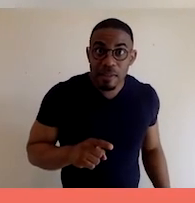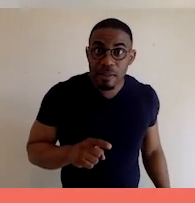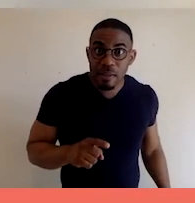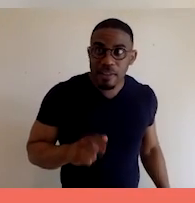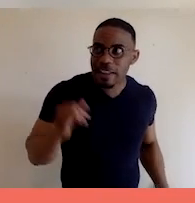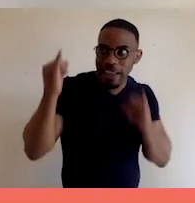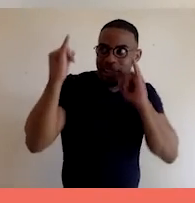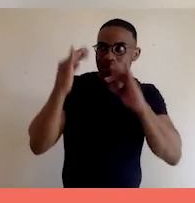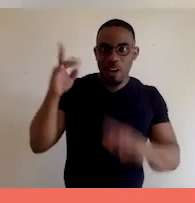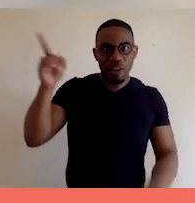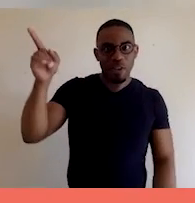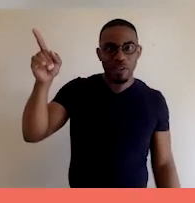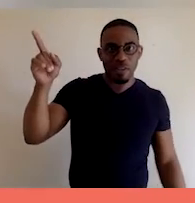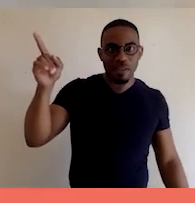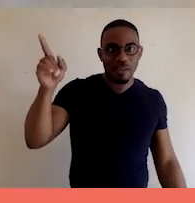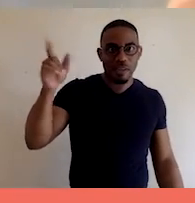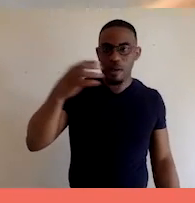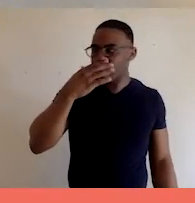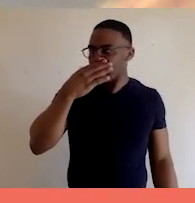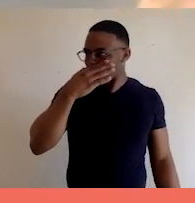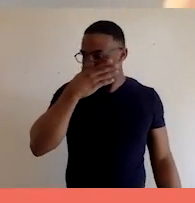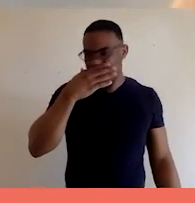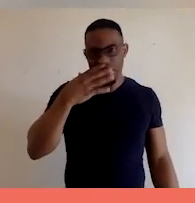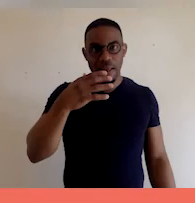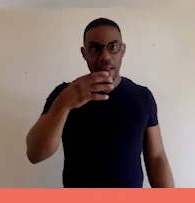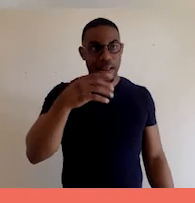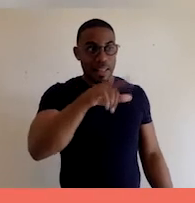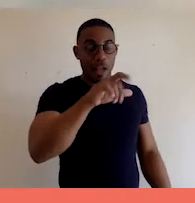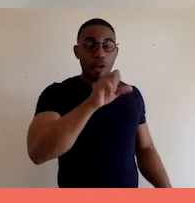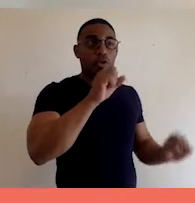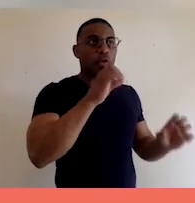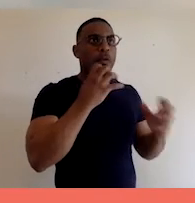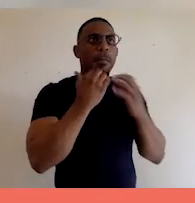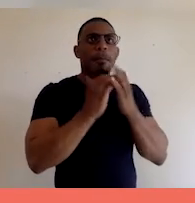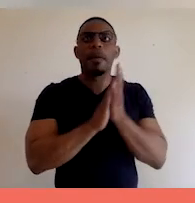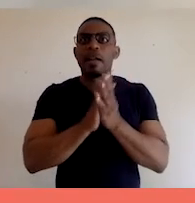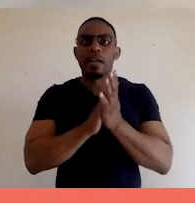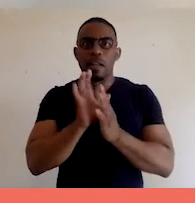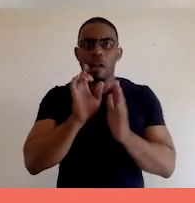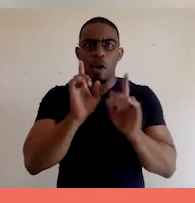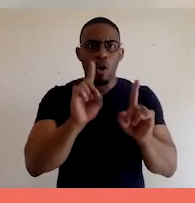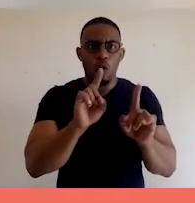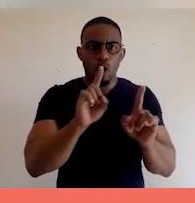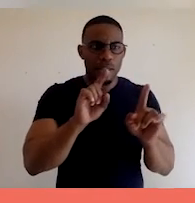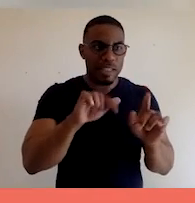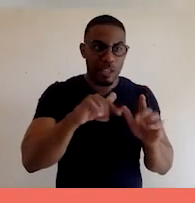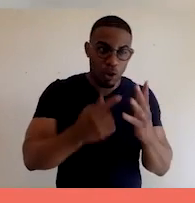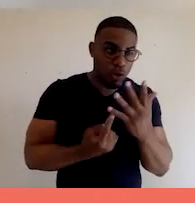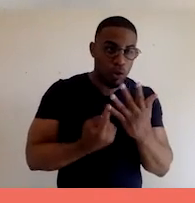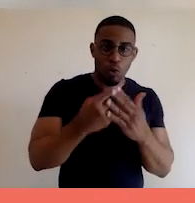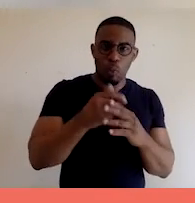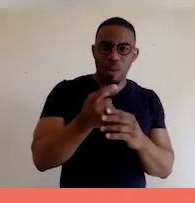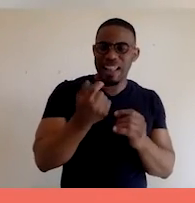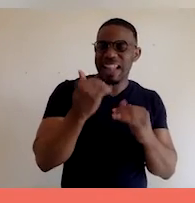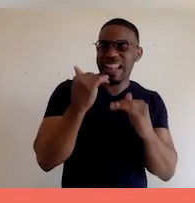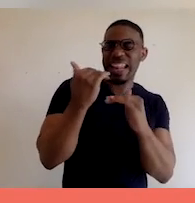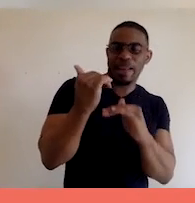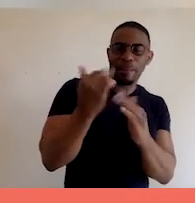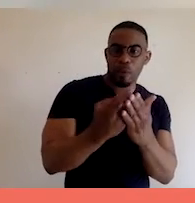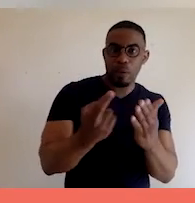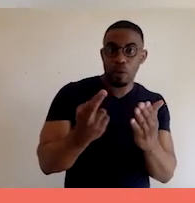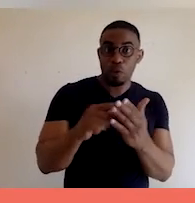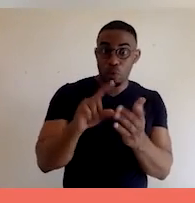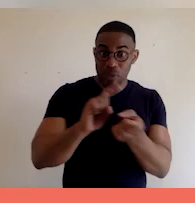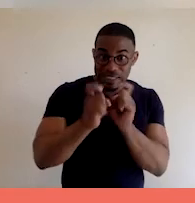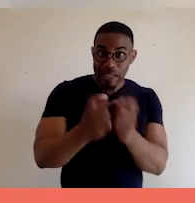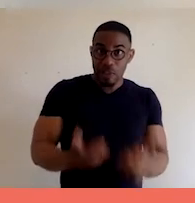the instructor. They are so passionate. They're going through these circumstances with limited resources